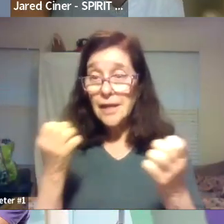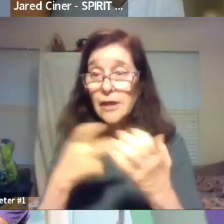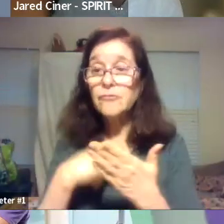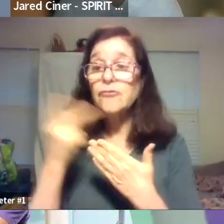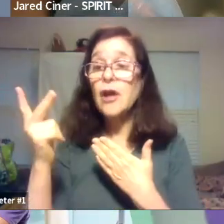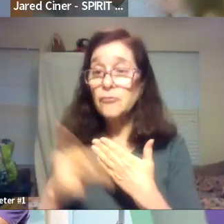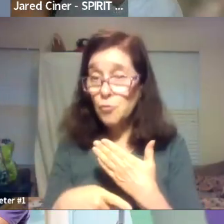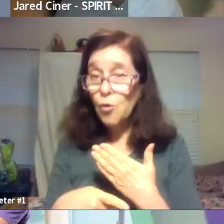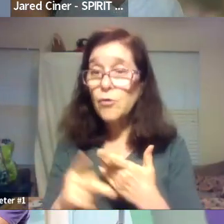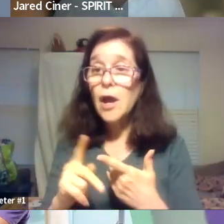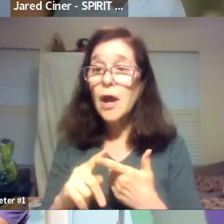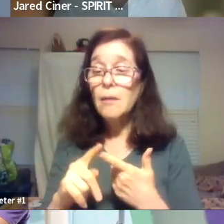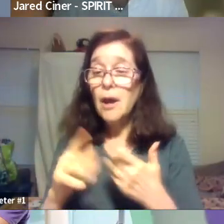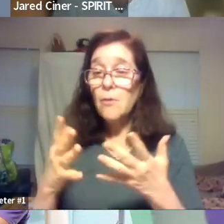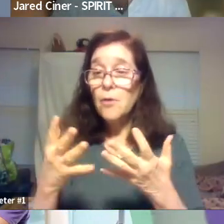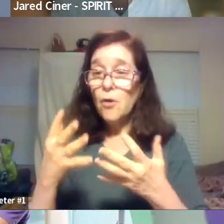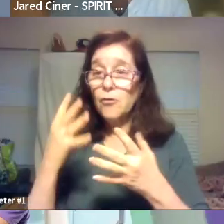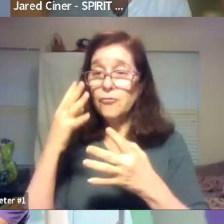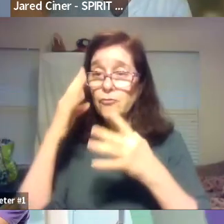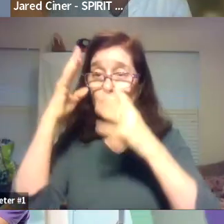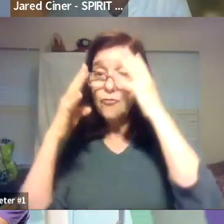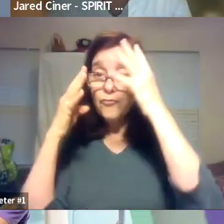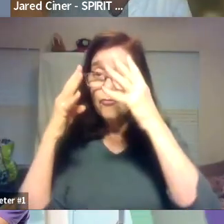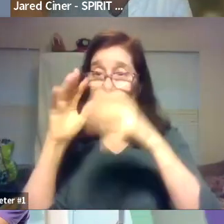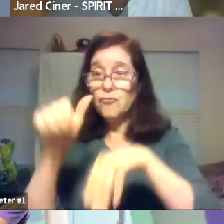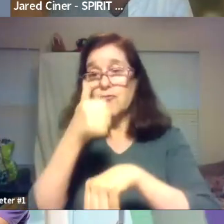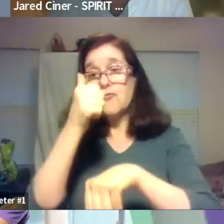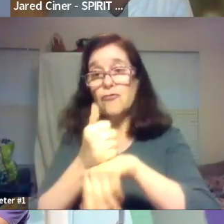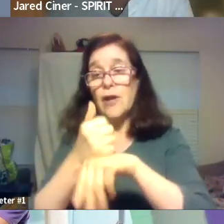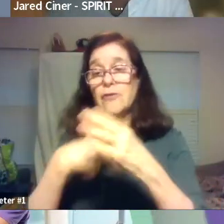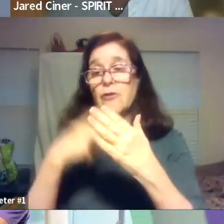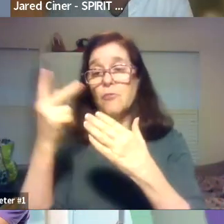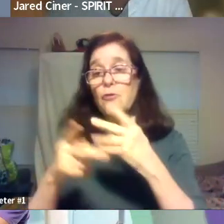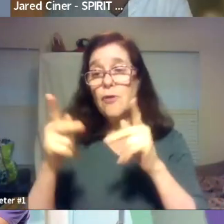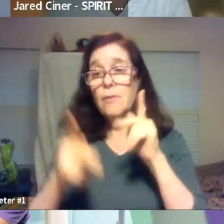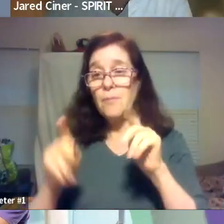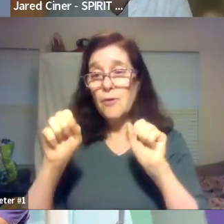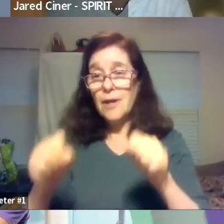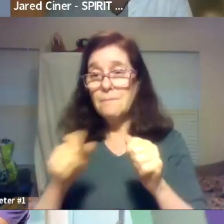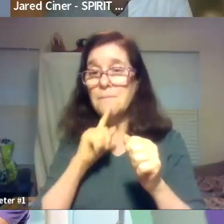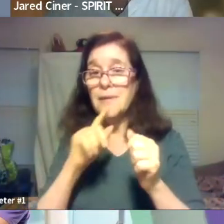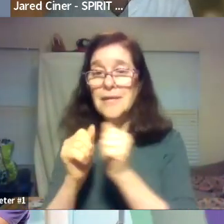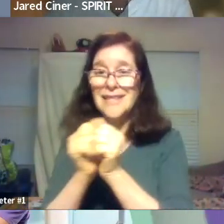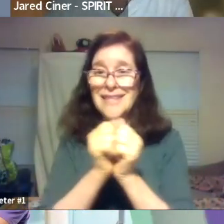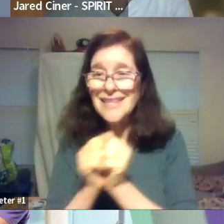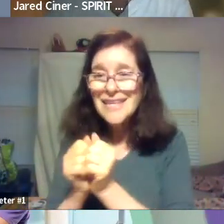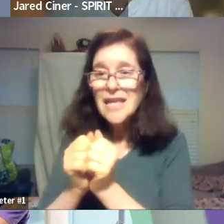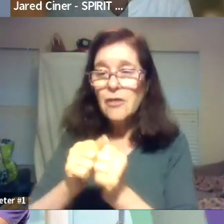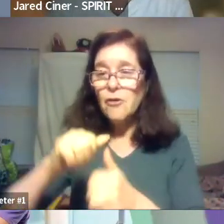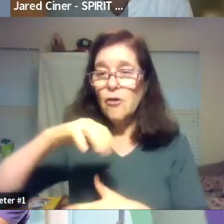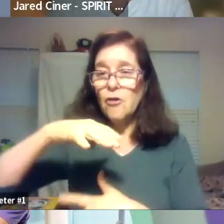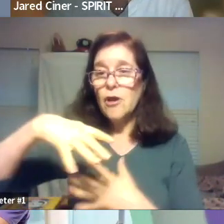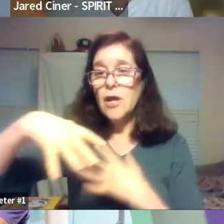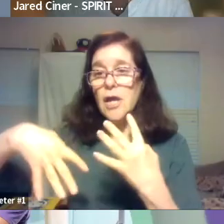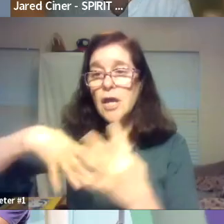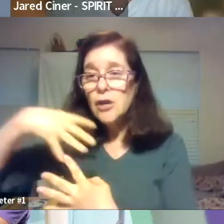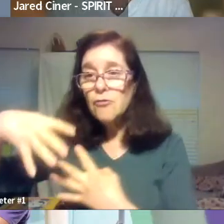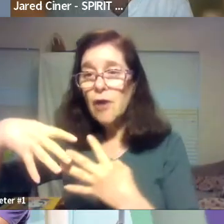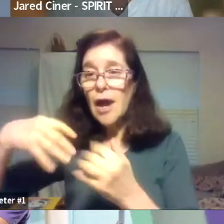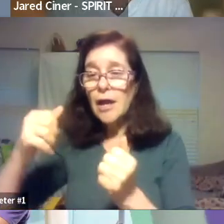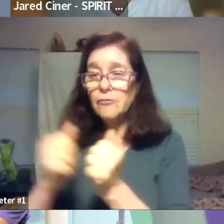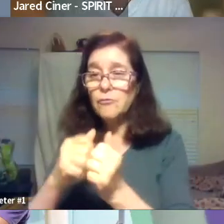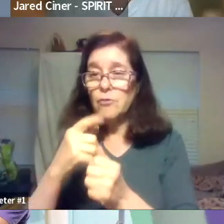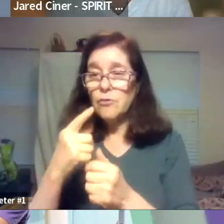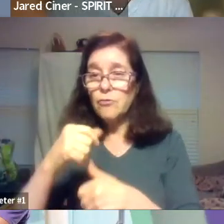programs. And we want to create these programs in a way where people could be together, interact with one another, meet people with